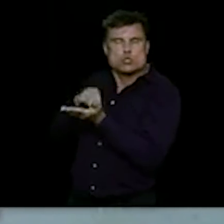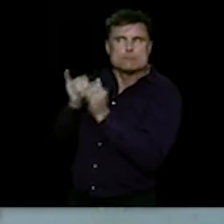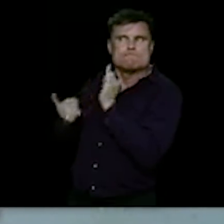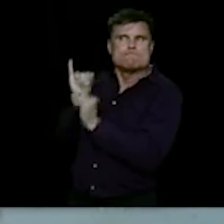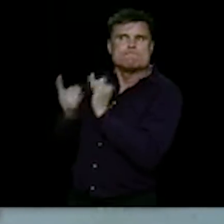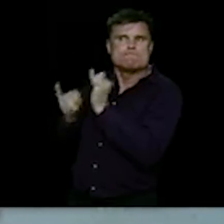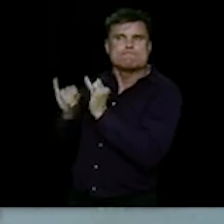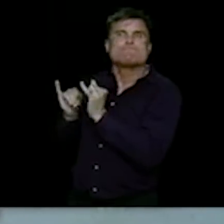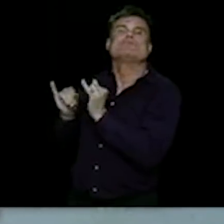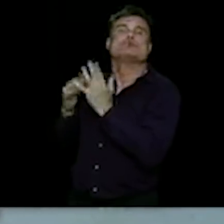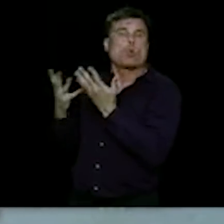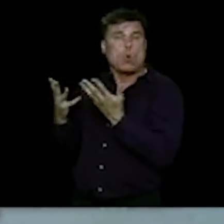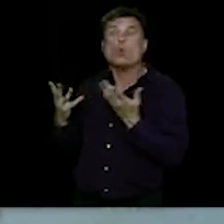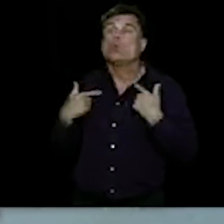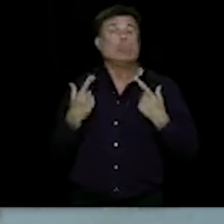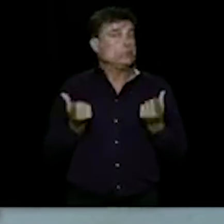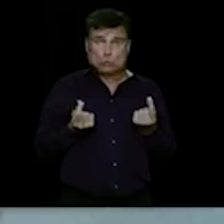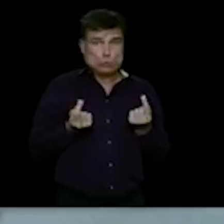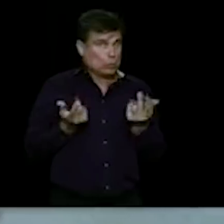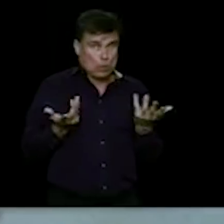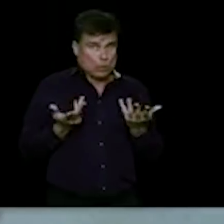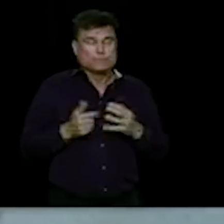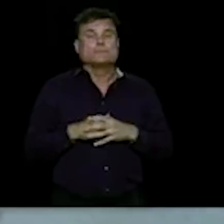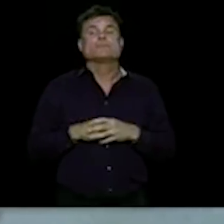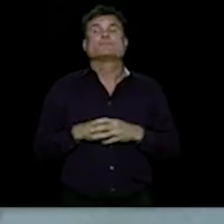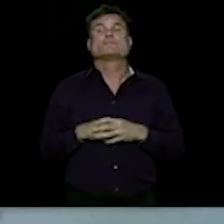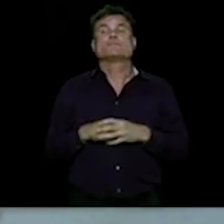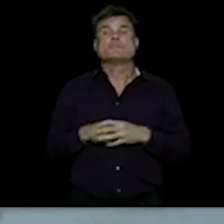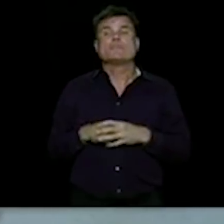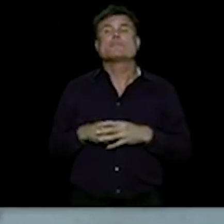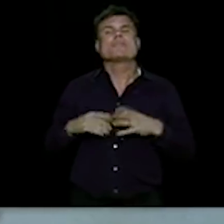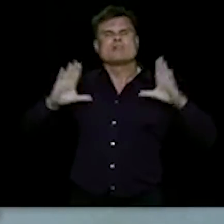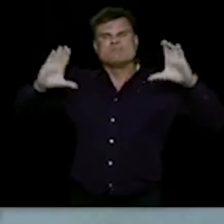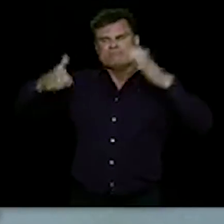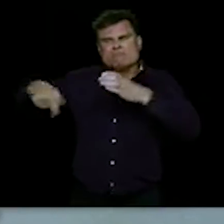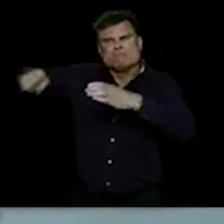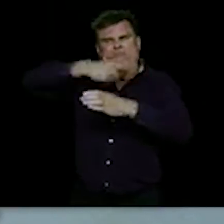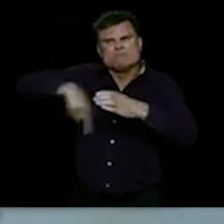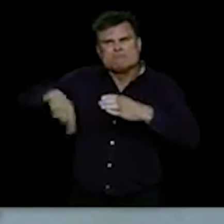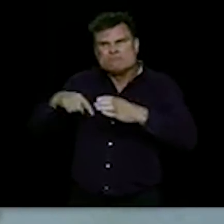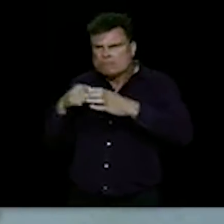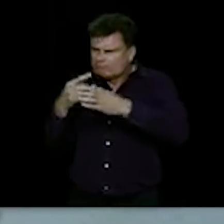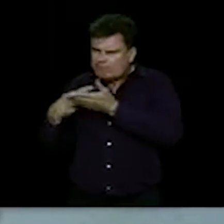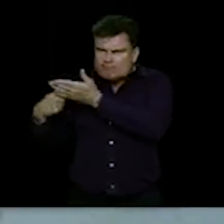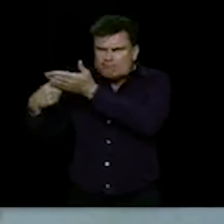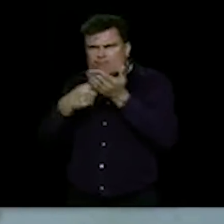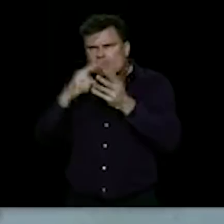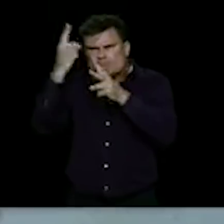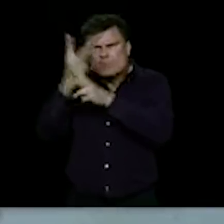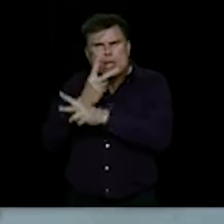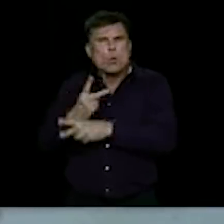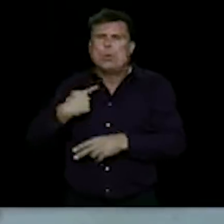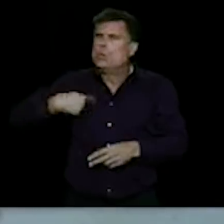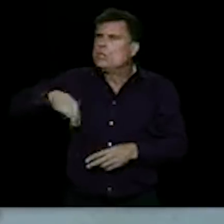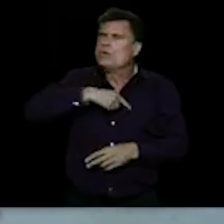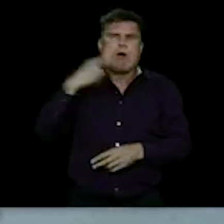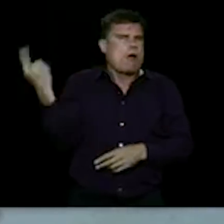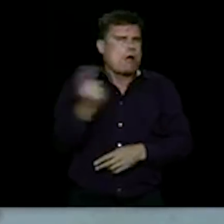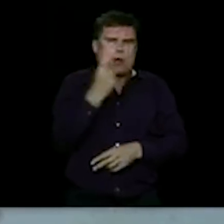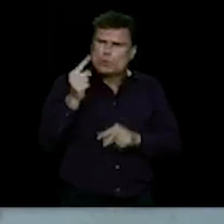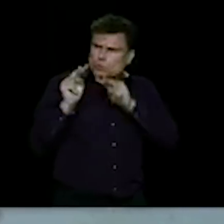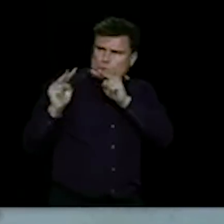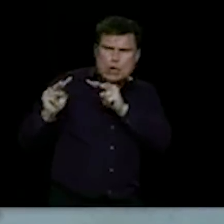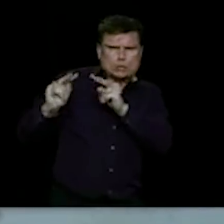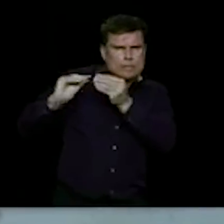we regroup. We come together, we learn, and we've adapted our approach. We've also seen the importance of the